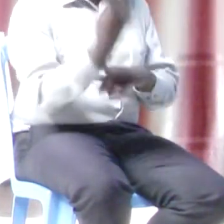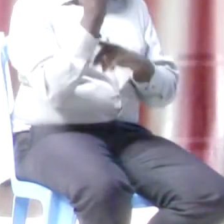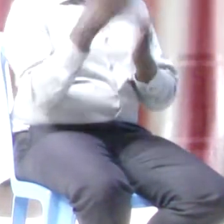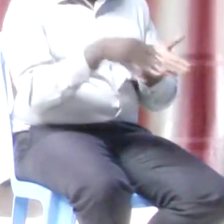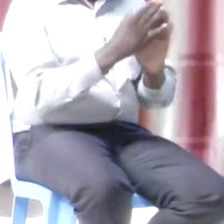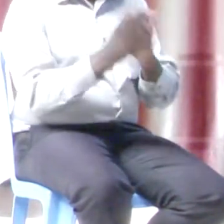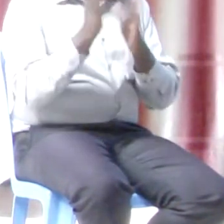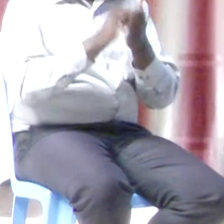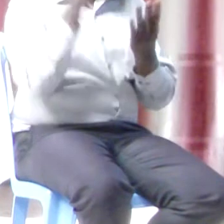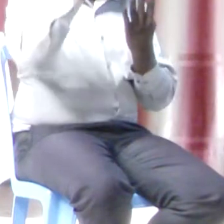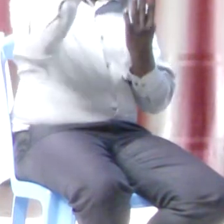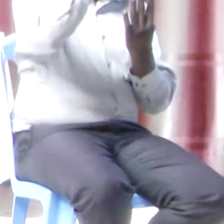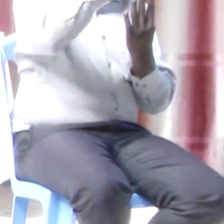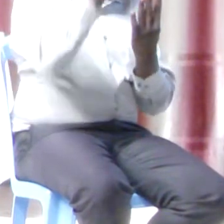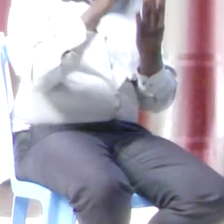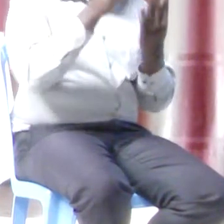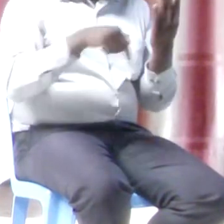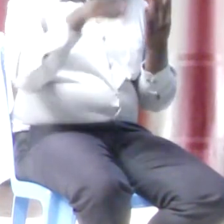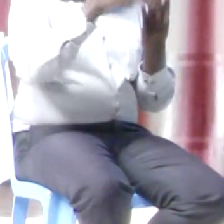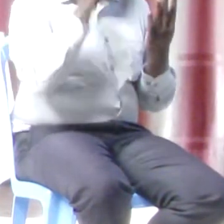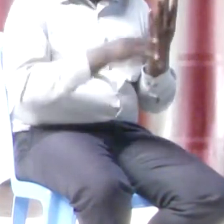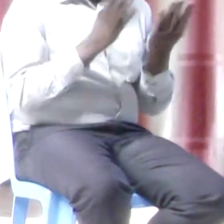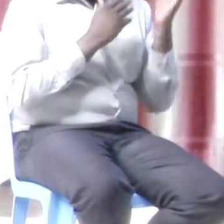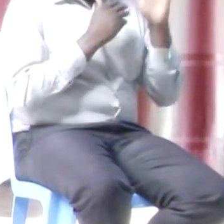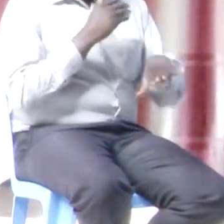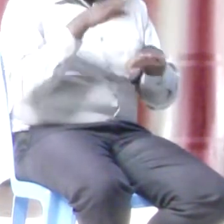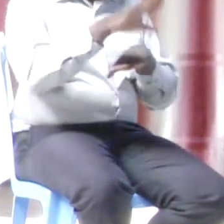That every one of us will come back to their senses.